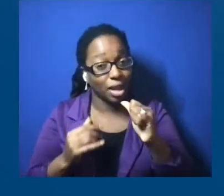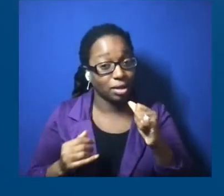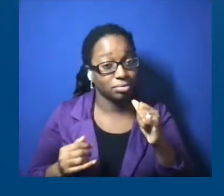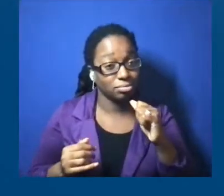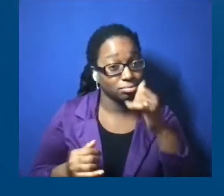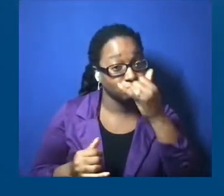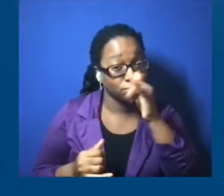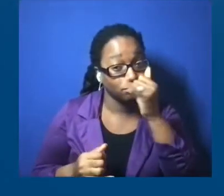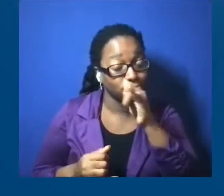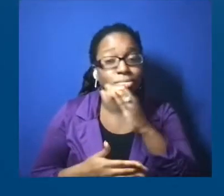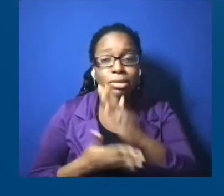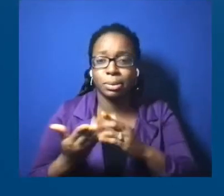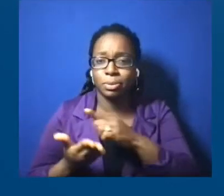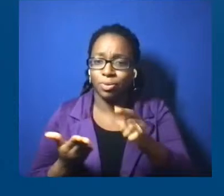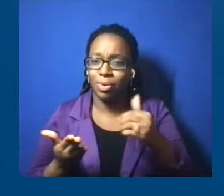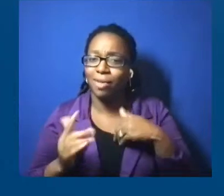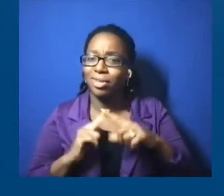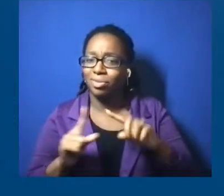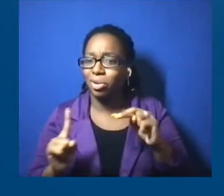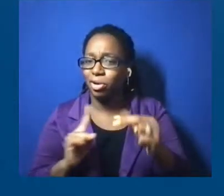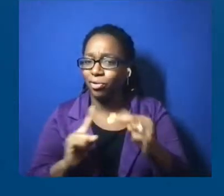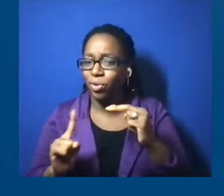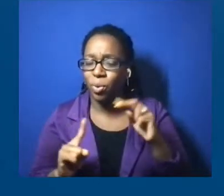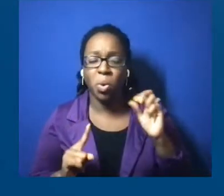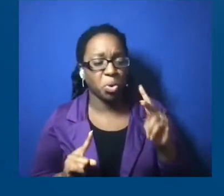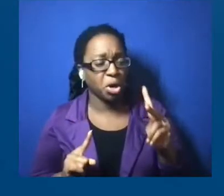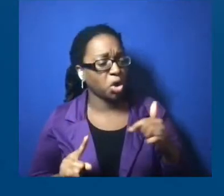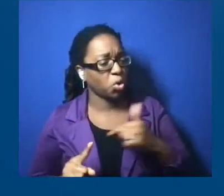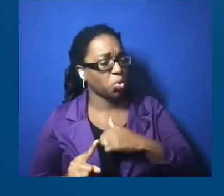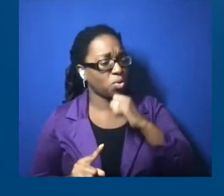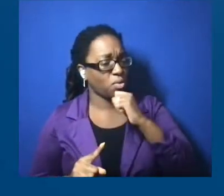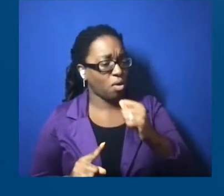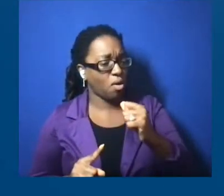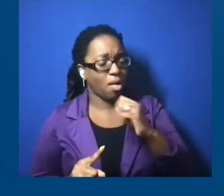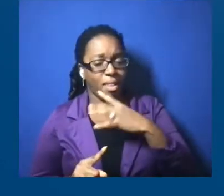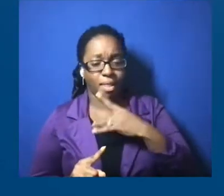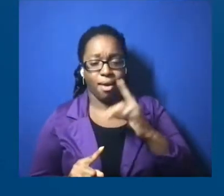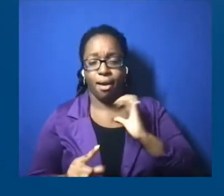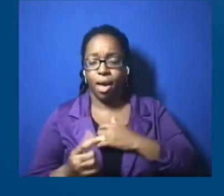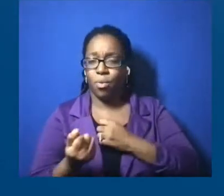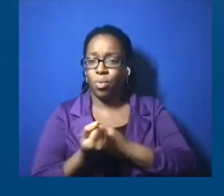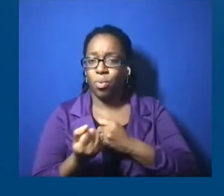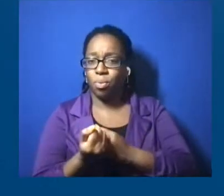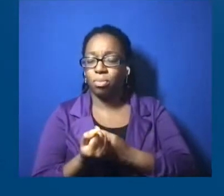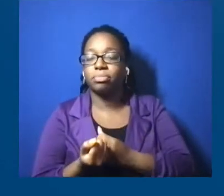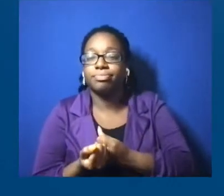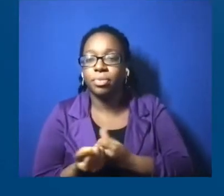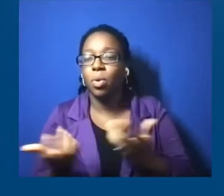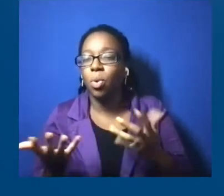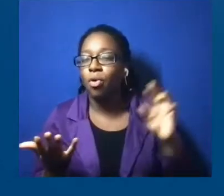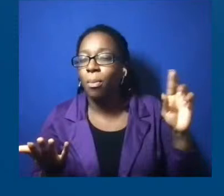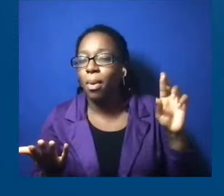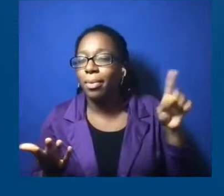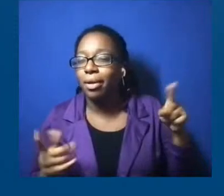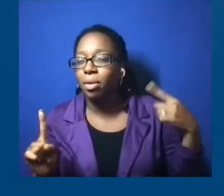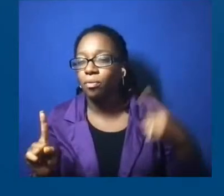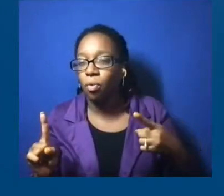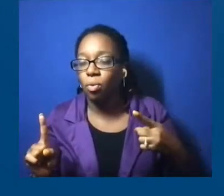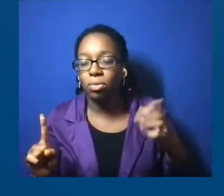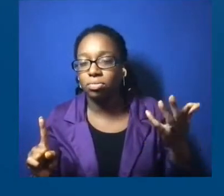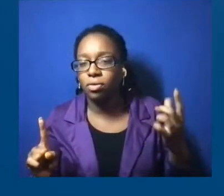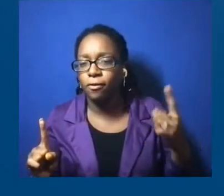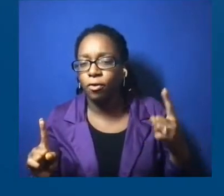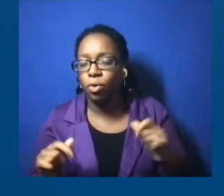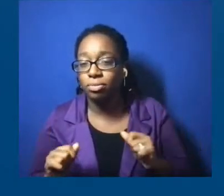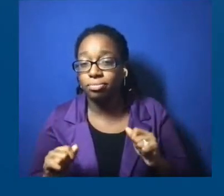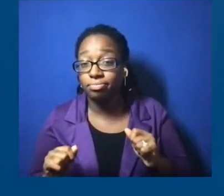view, say, okay, you don't like what we're for, tell me what the Republicans are for. What's their platform? Not a joke. What are